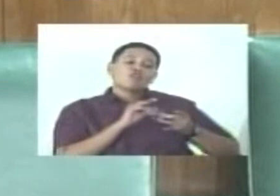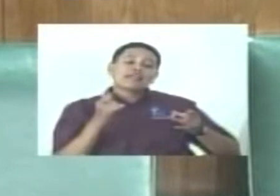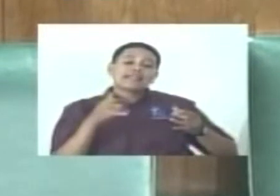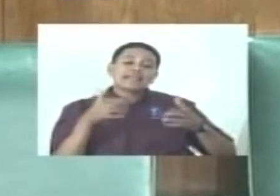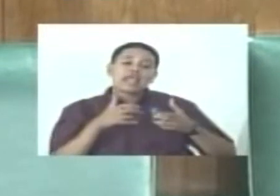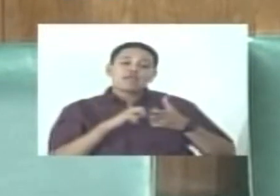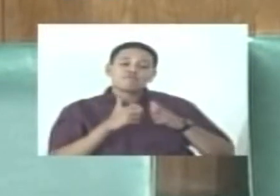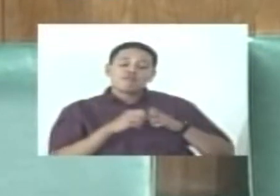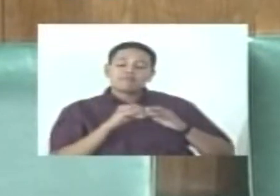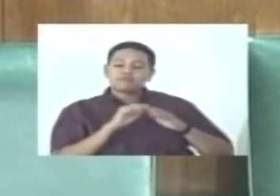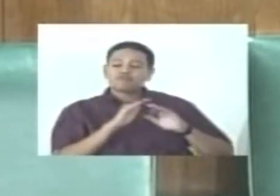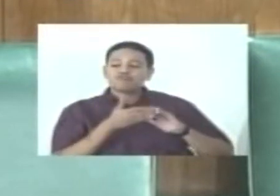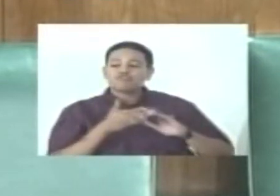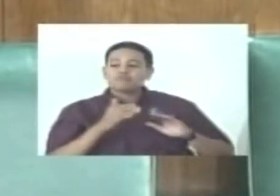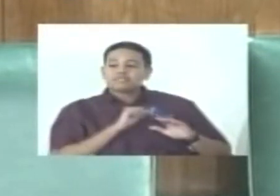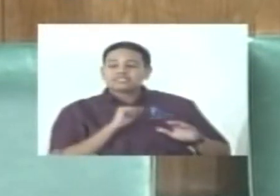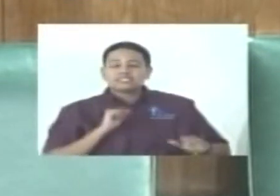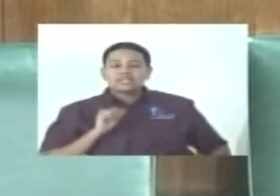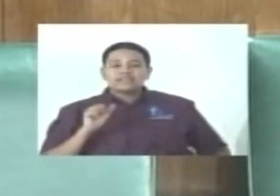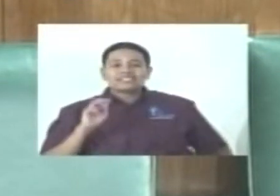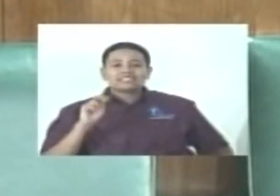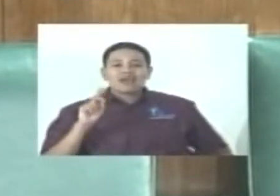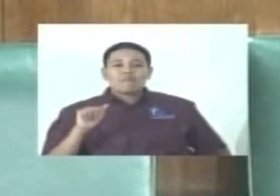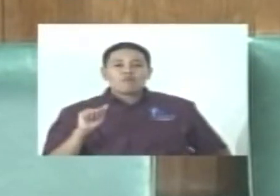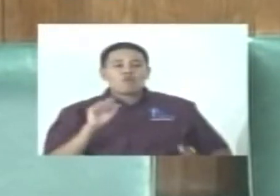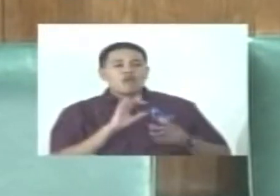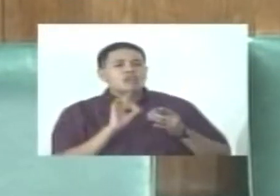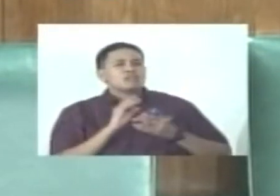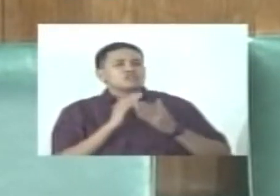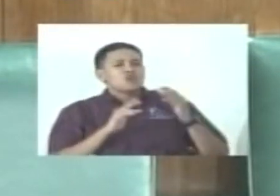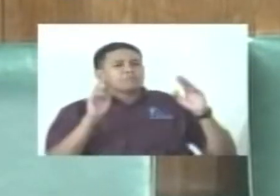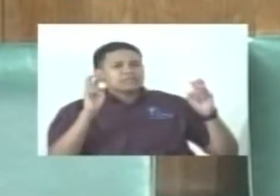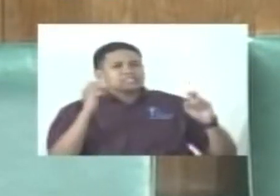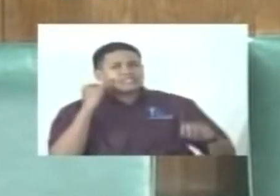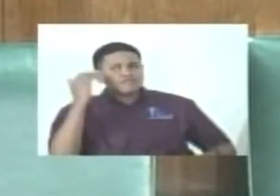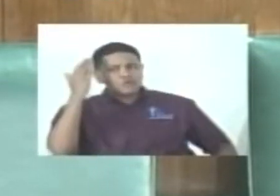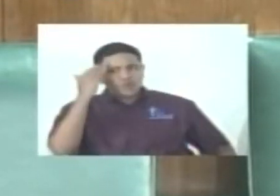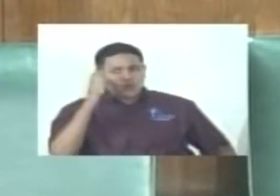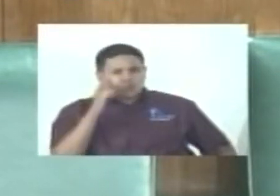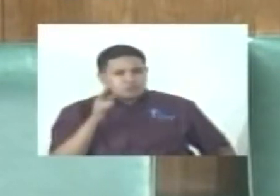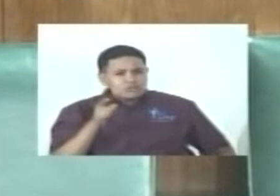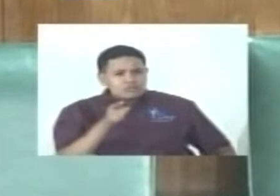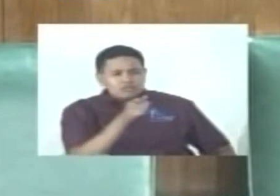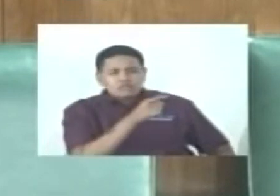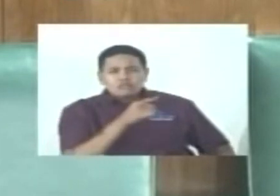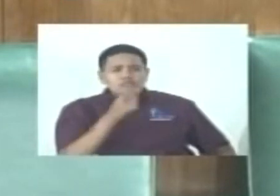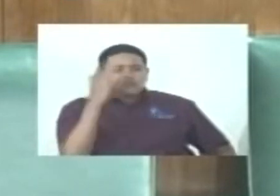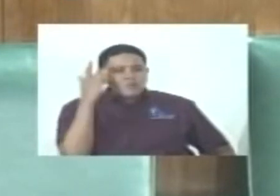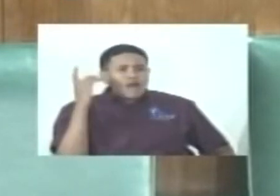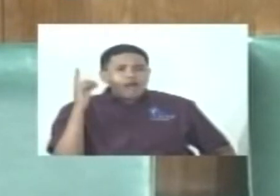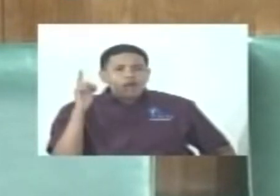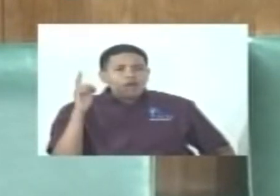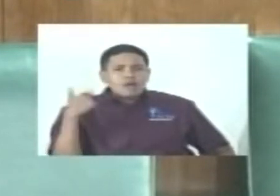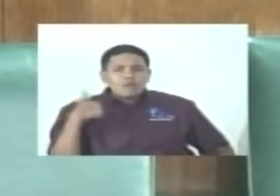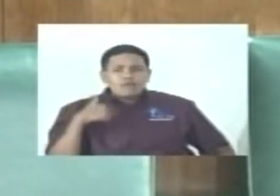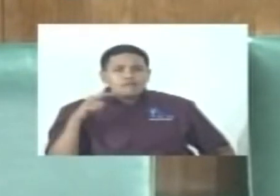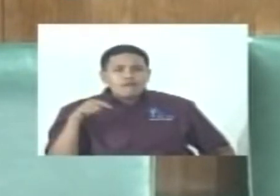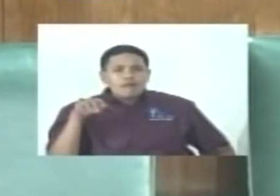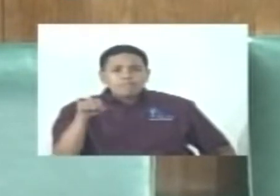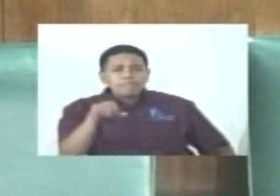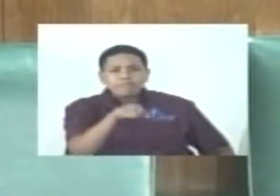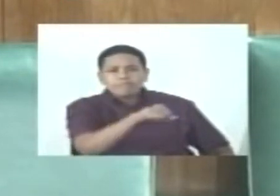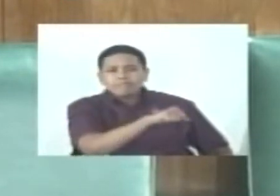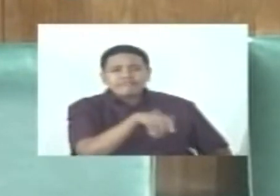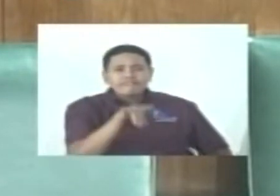Samuda raised some of the issues. But if we know the gangs, why can't we find them,